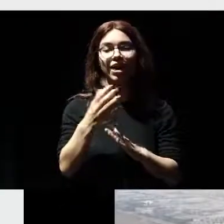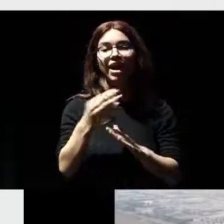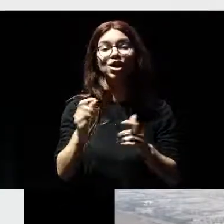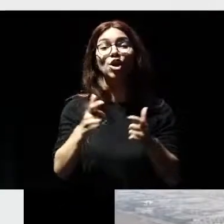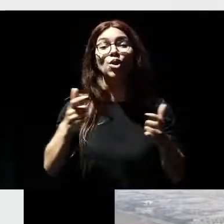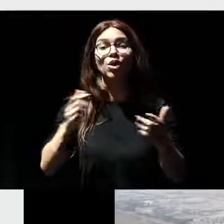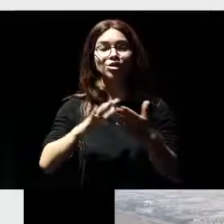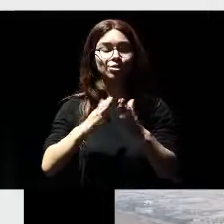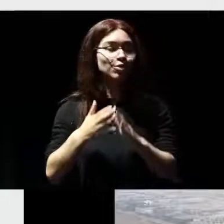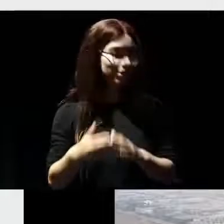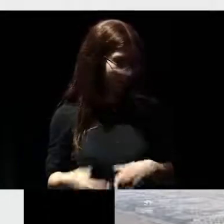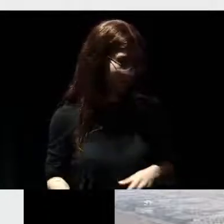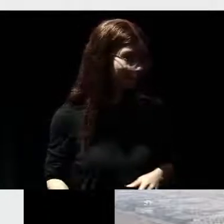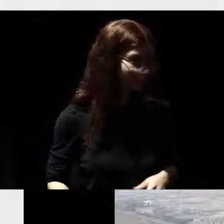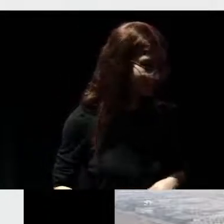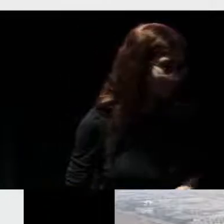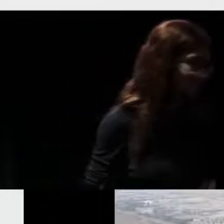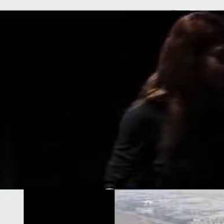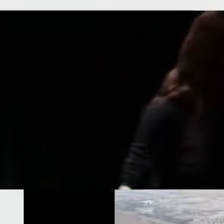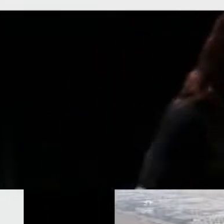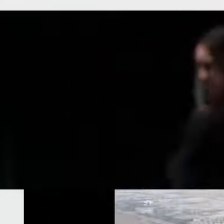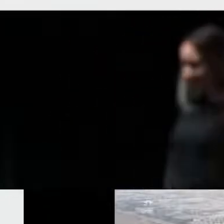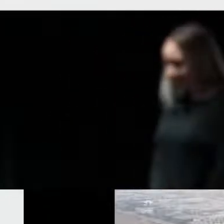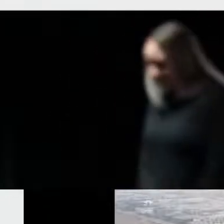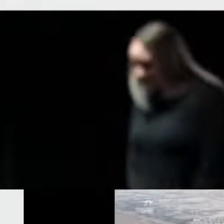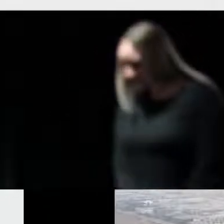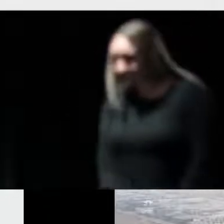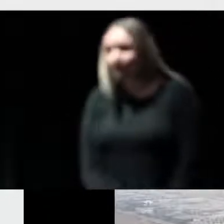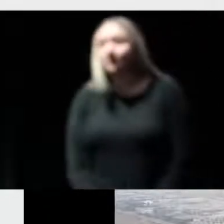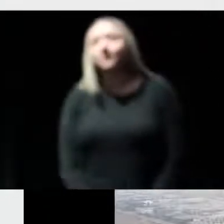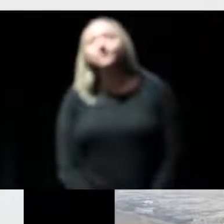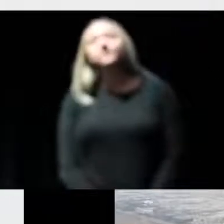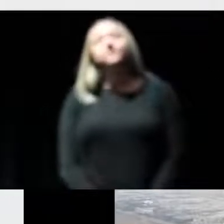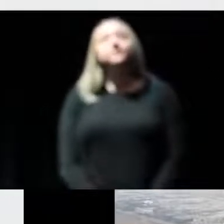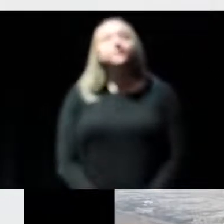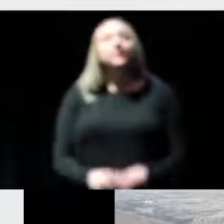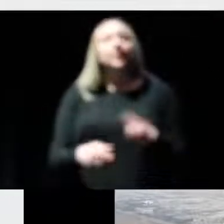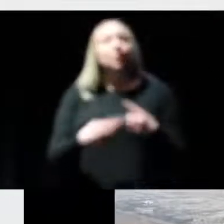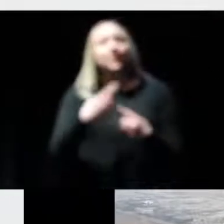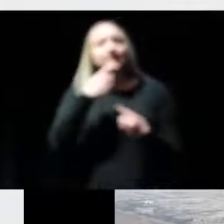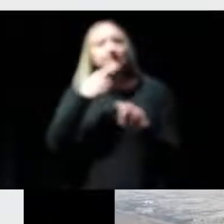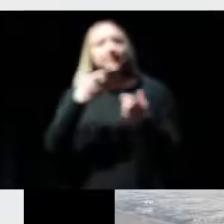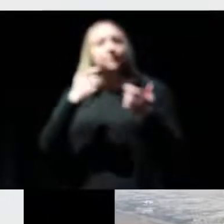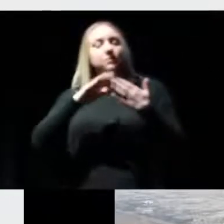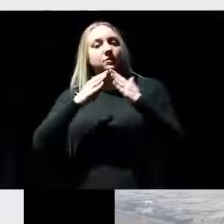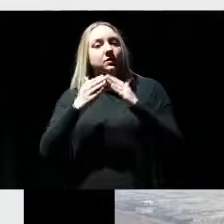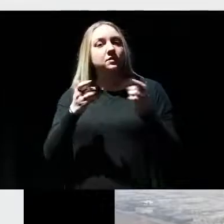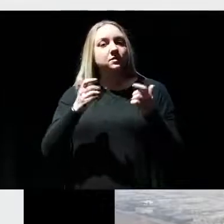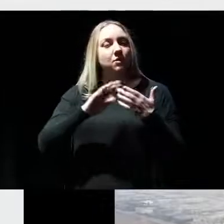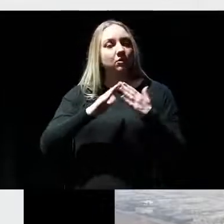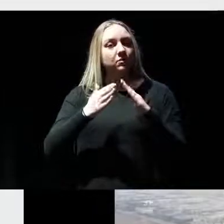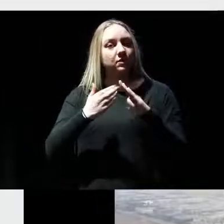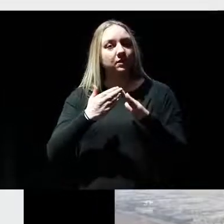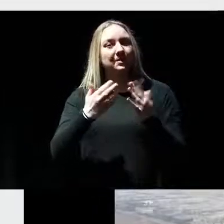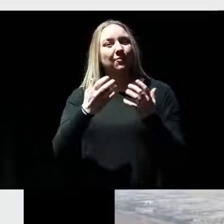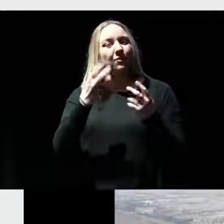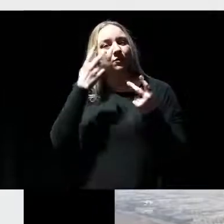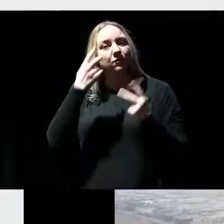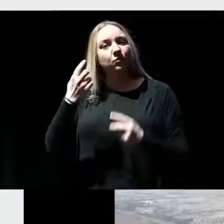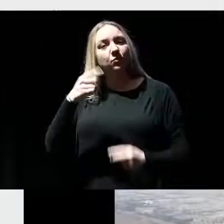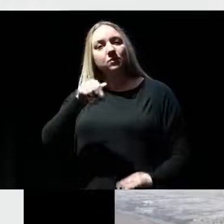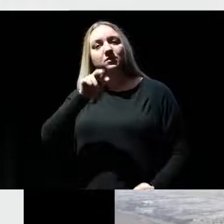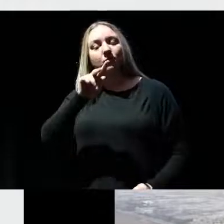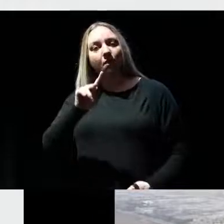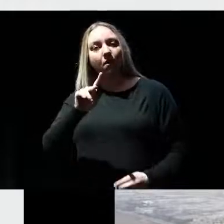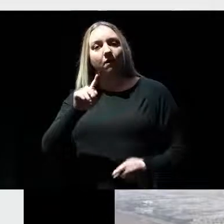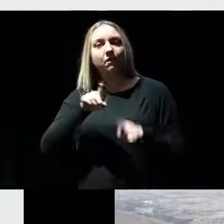large communities. What I mean by that is I thought of the park first and foremost as a series of bridges that would